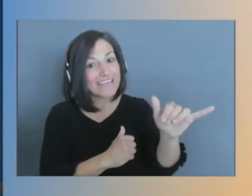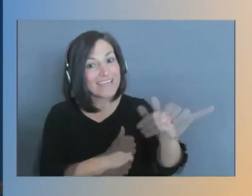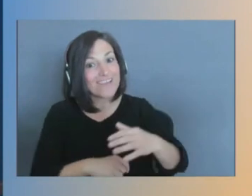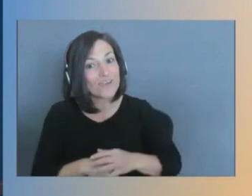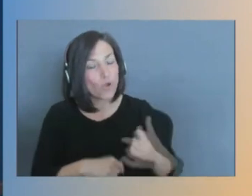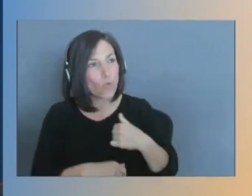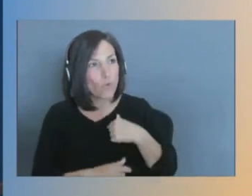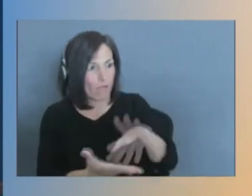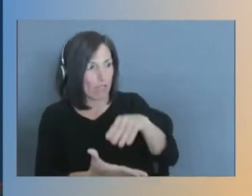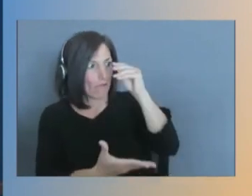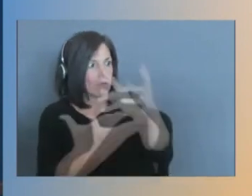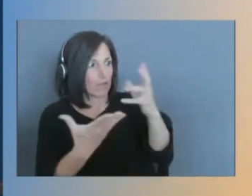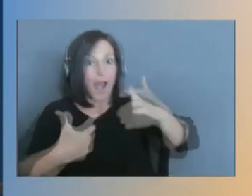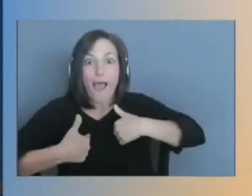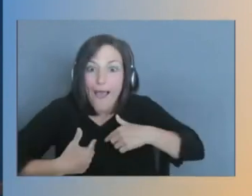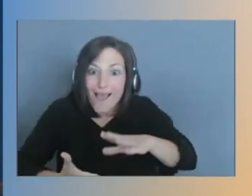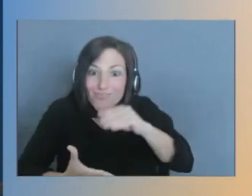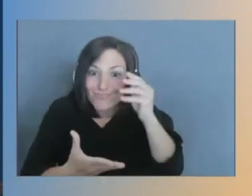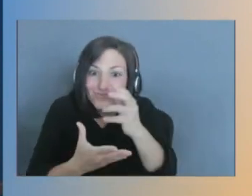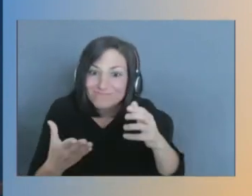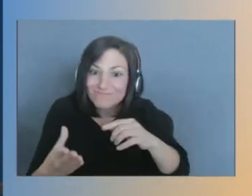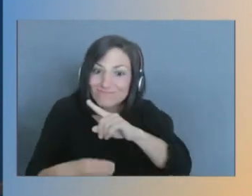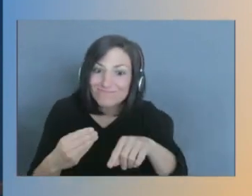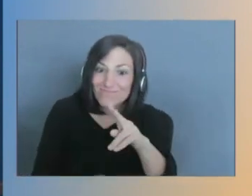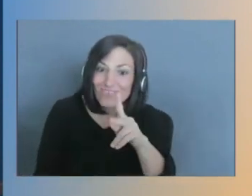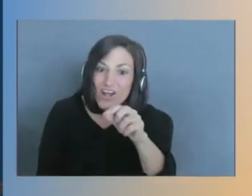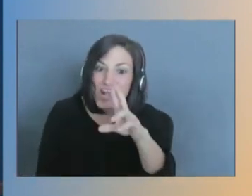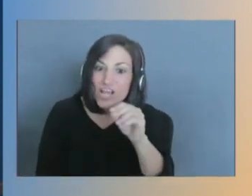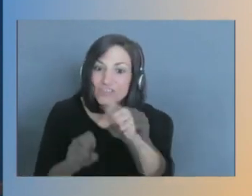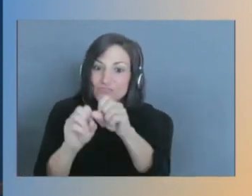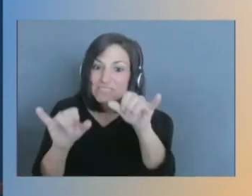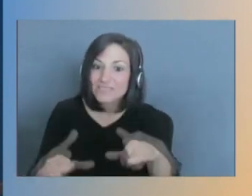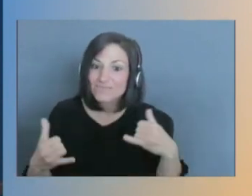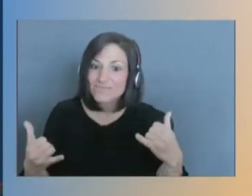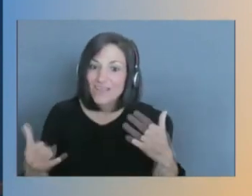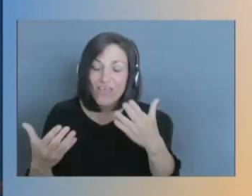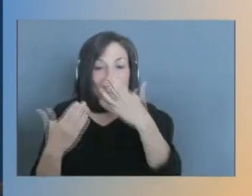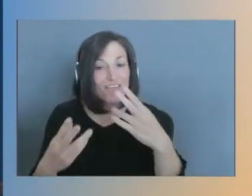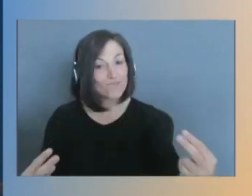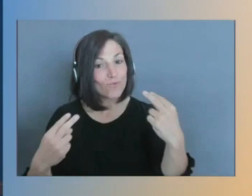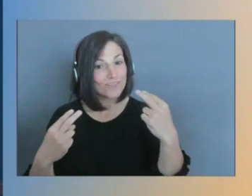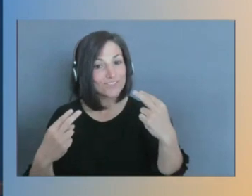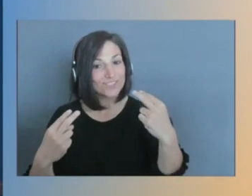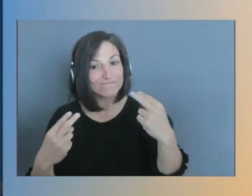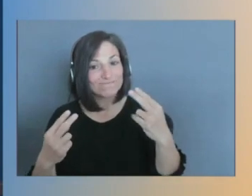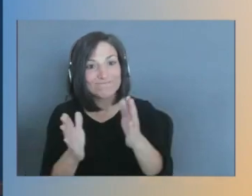I've learned quite a bit about Nitro System today. Thanks for watching, and stay tuned for the rest of the